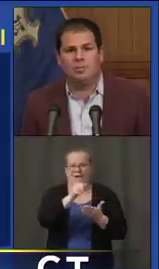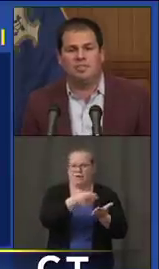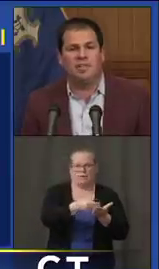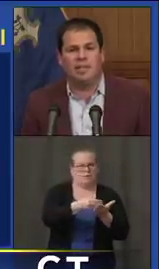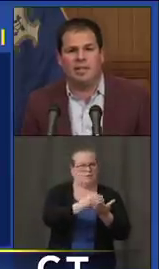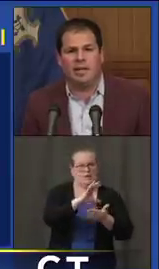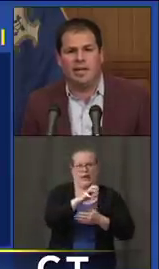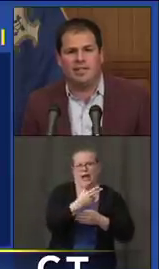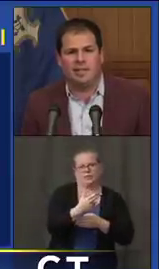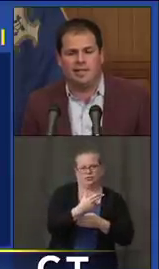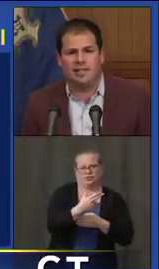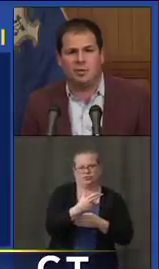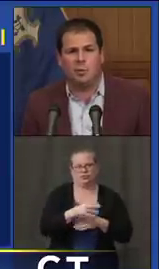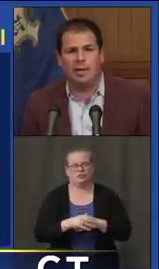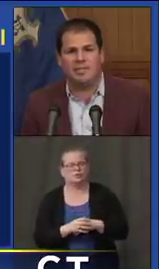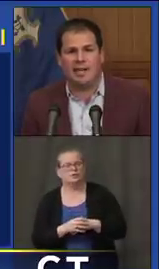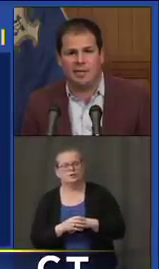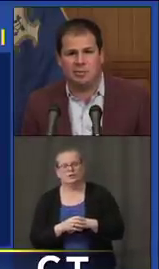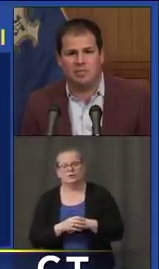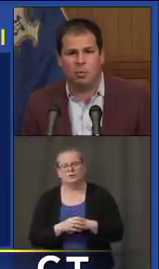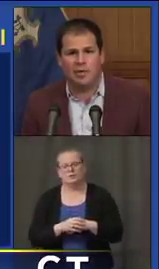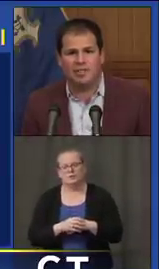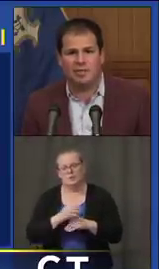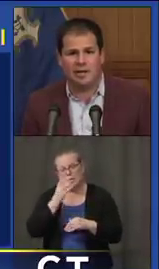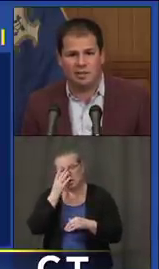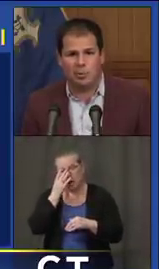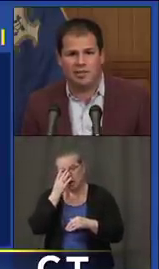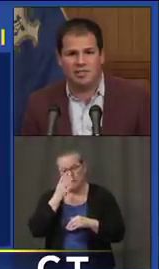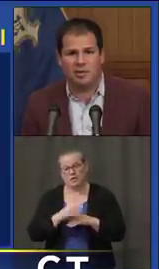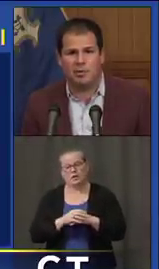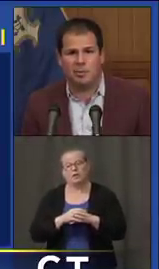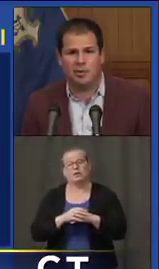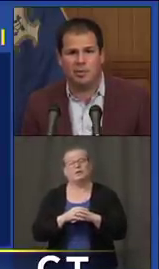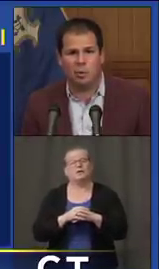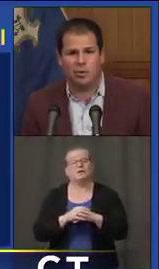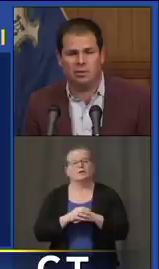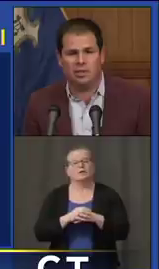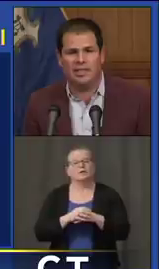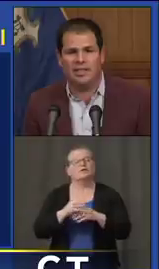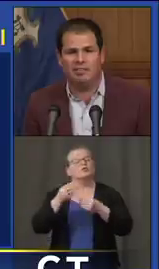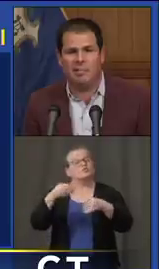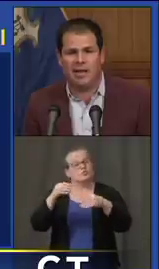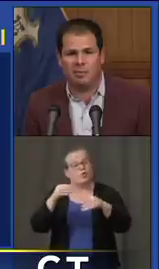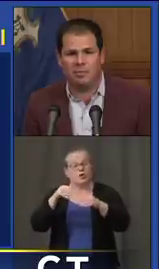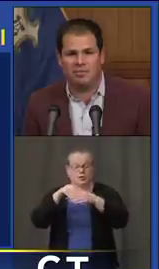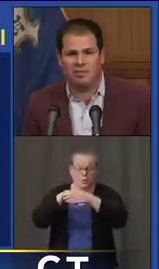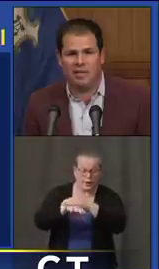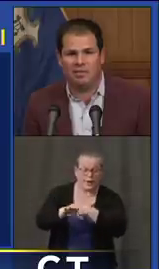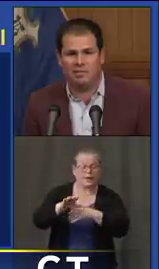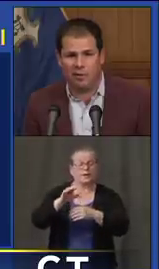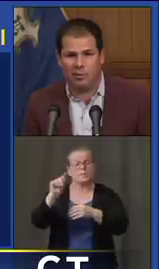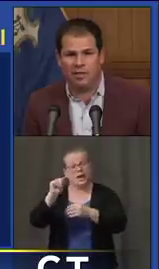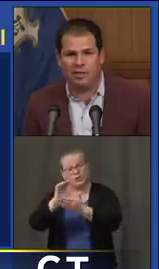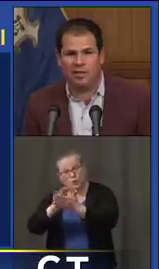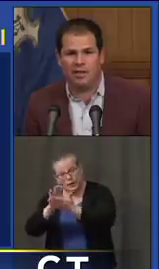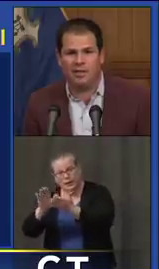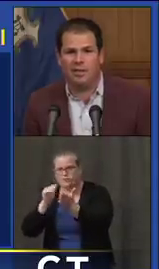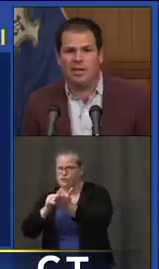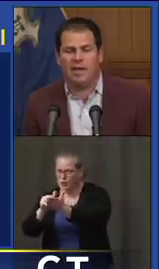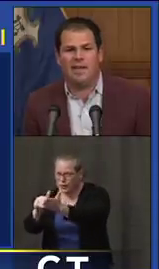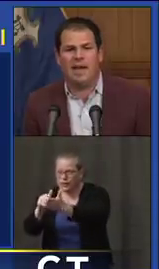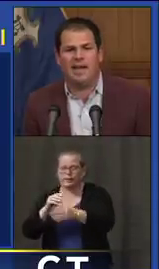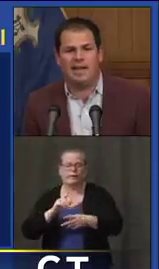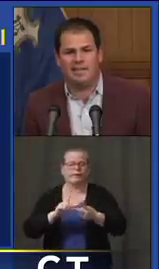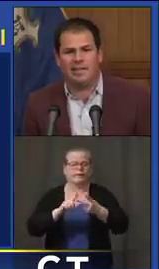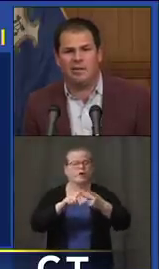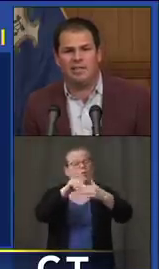In terms of cleaning, again, hand sanitizer and wipes at entrance points or exit points is going to be really important. Cleaning of bathrooms frequently, again.